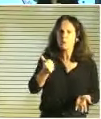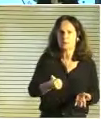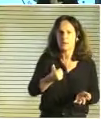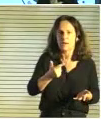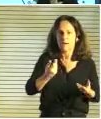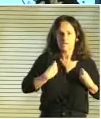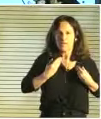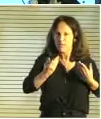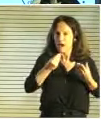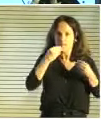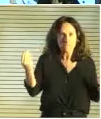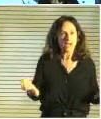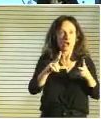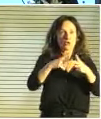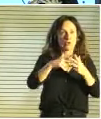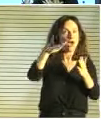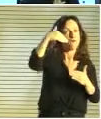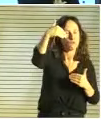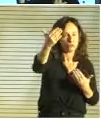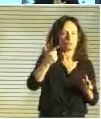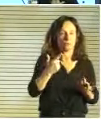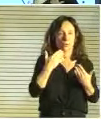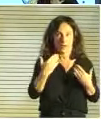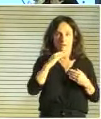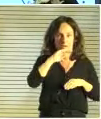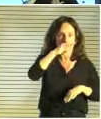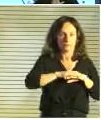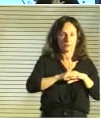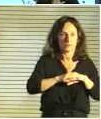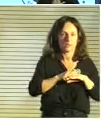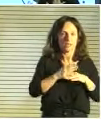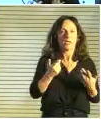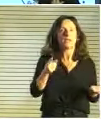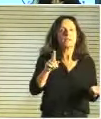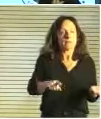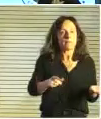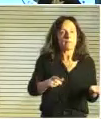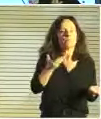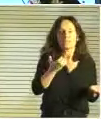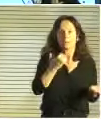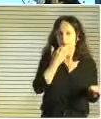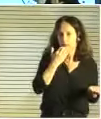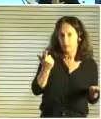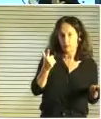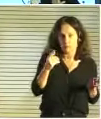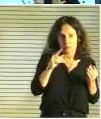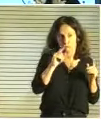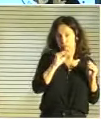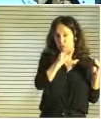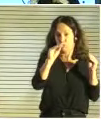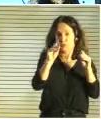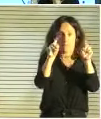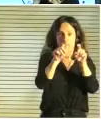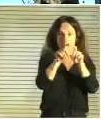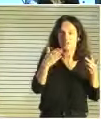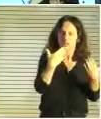it's important also when you look in your own company, when you talk to colleagues, when you talk to employees, but also when you talk